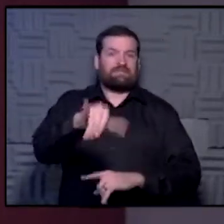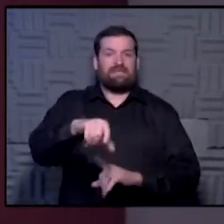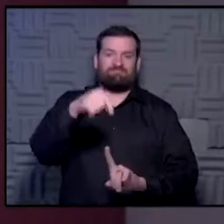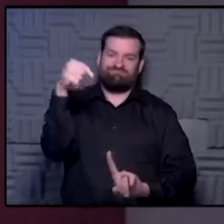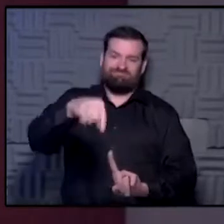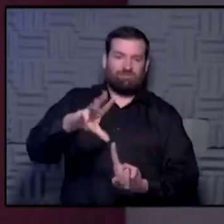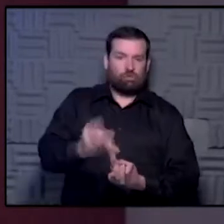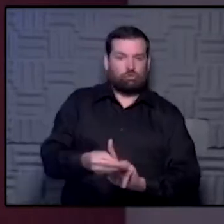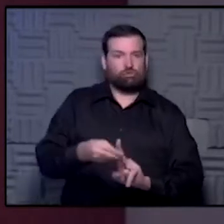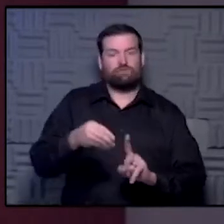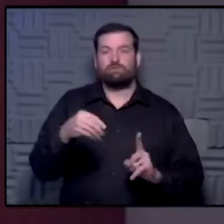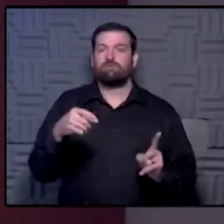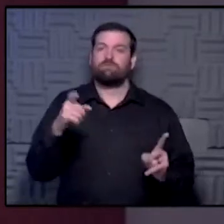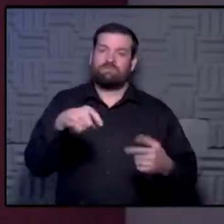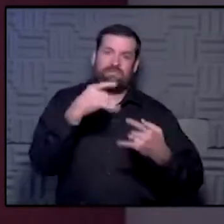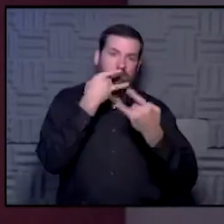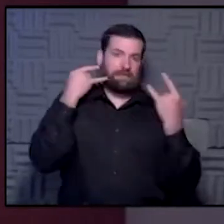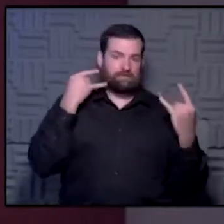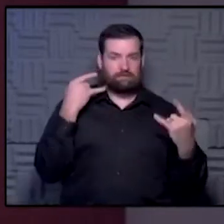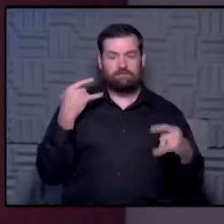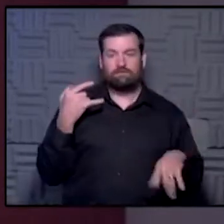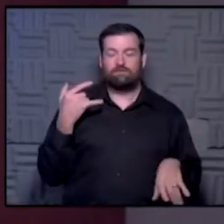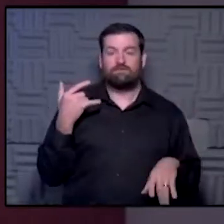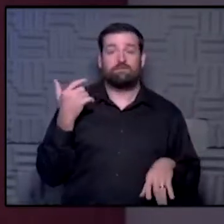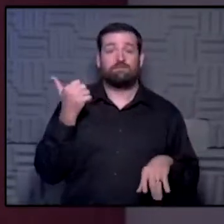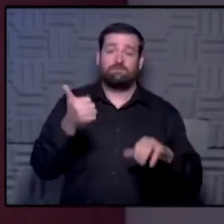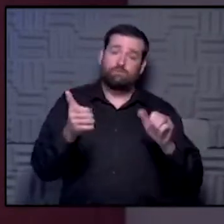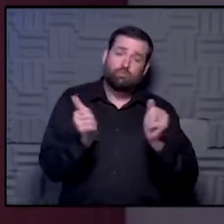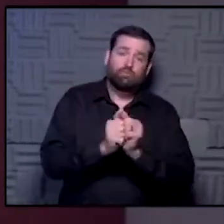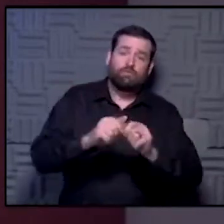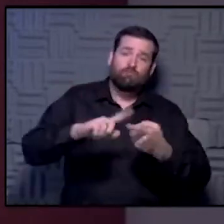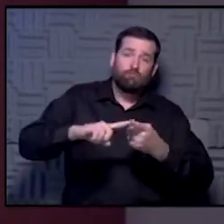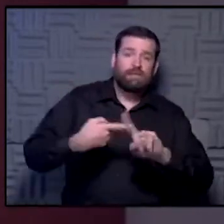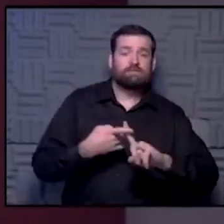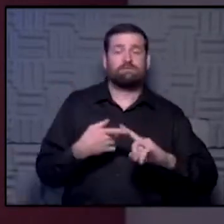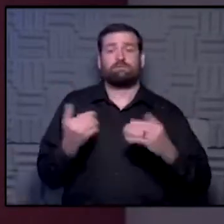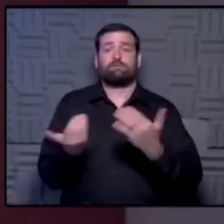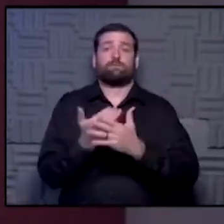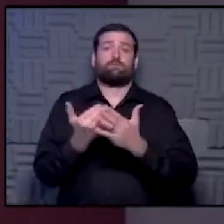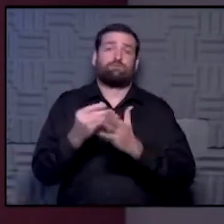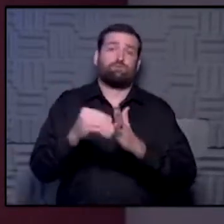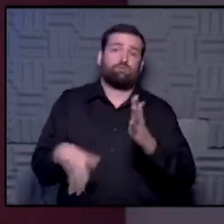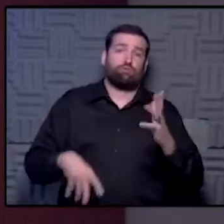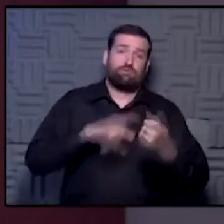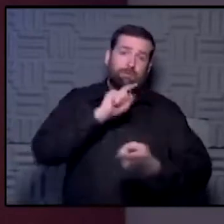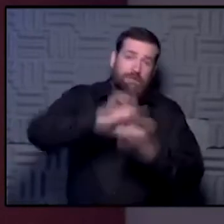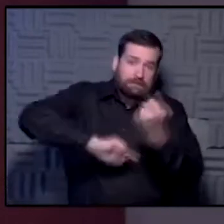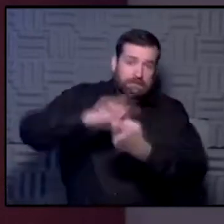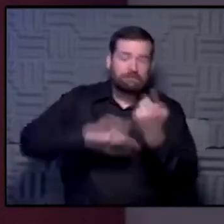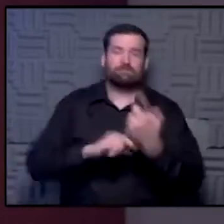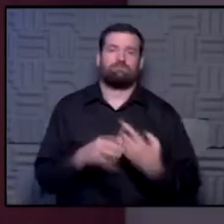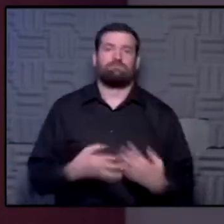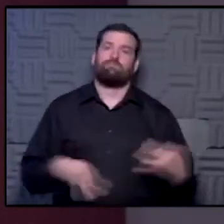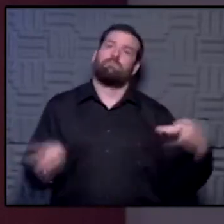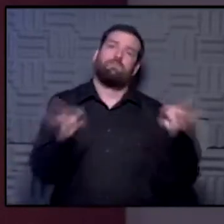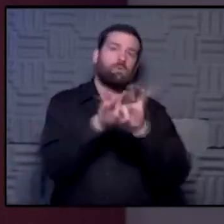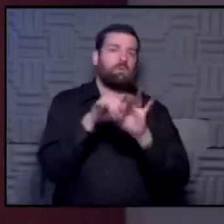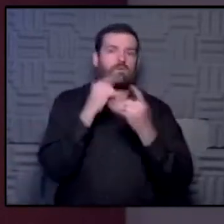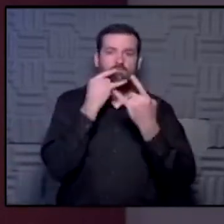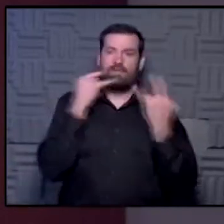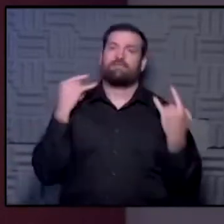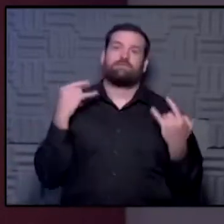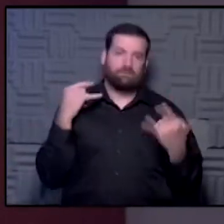of masking, even if you are with friends or new students at your meeting, it's still extremely important for them to have that